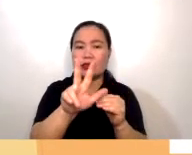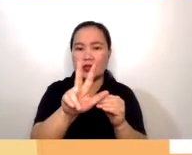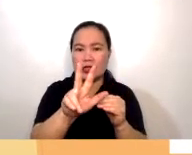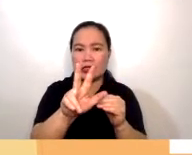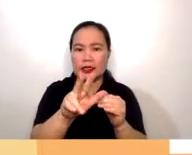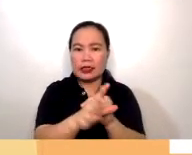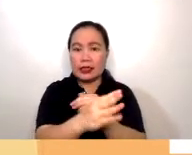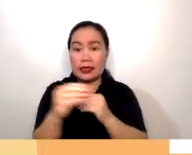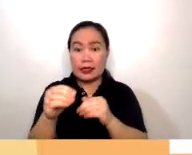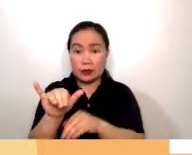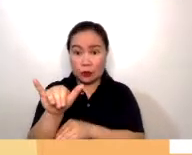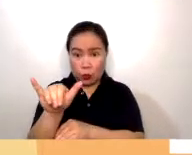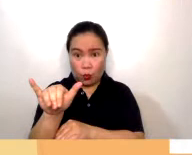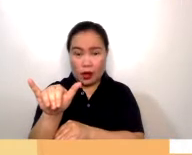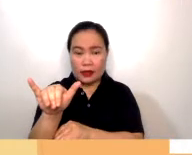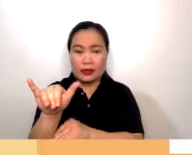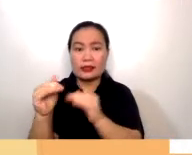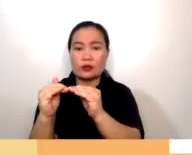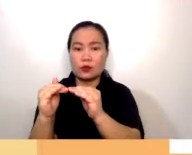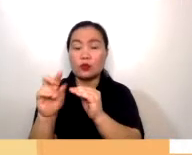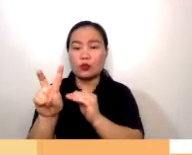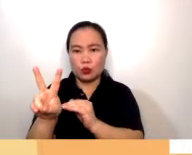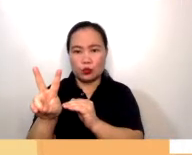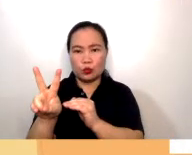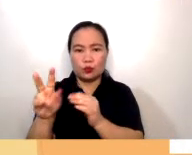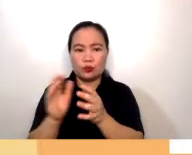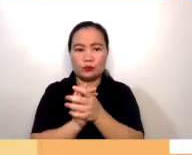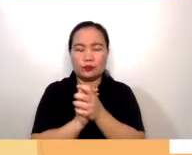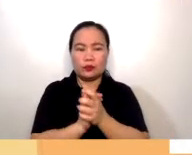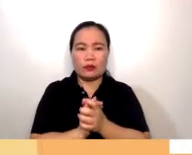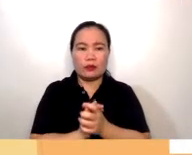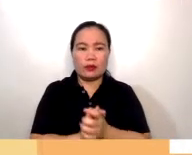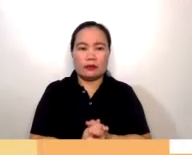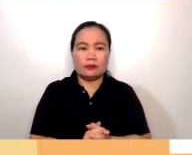our y-intercept, or b, is equal to 2.